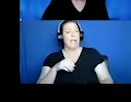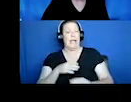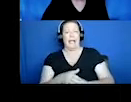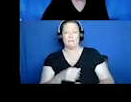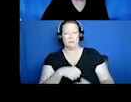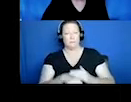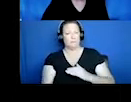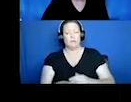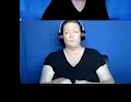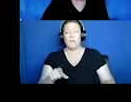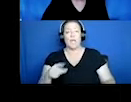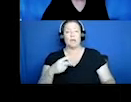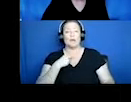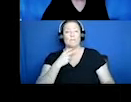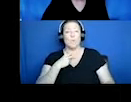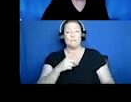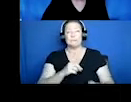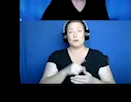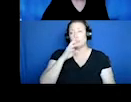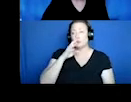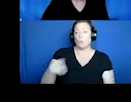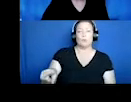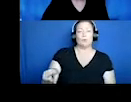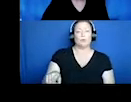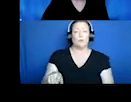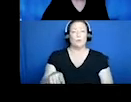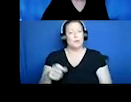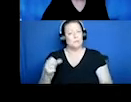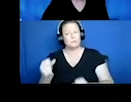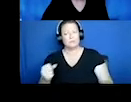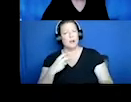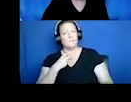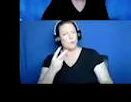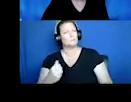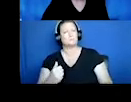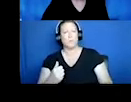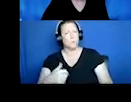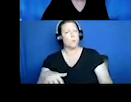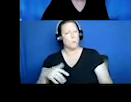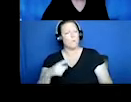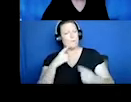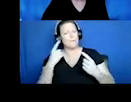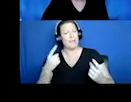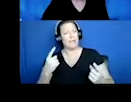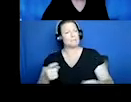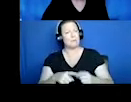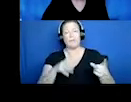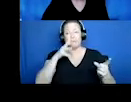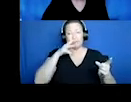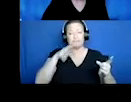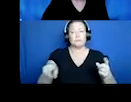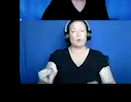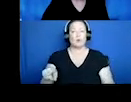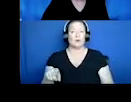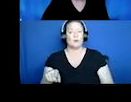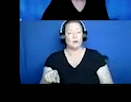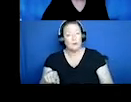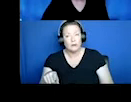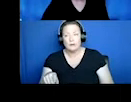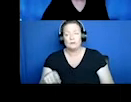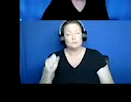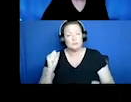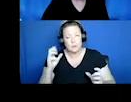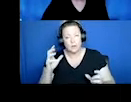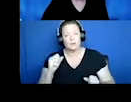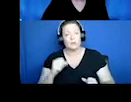voice was completely disregarded. Someone who has such a strong voice as Serena Williams to be completely disregarded is mind-boggling, and